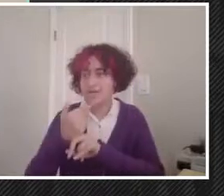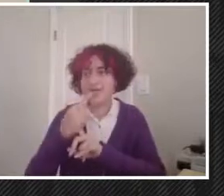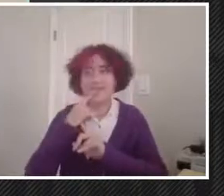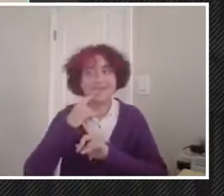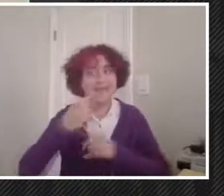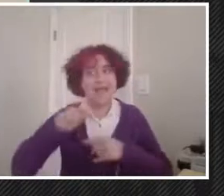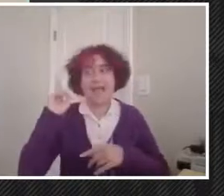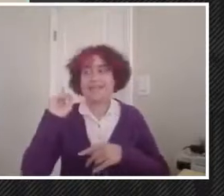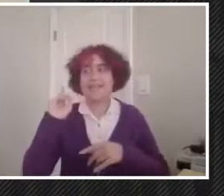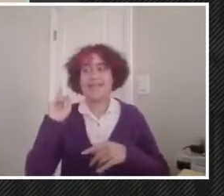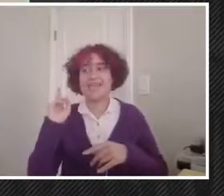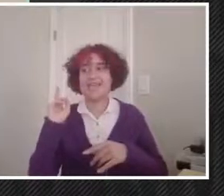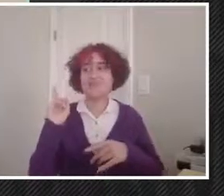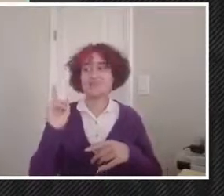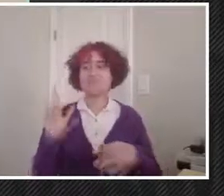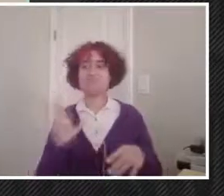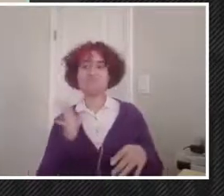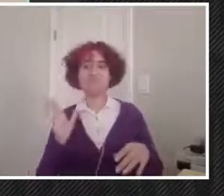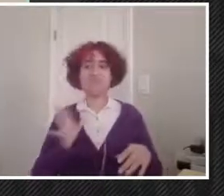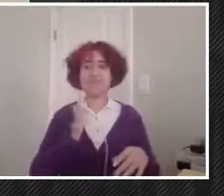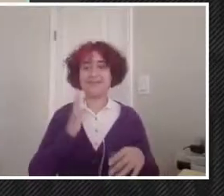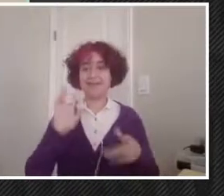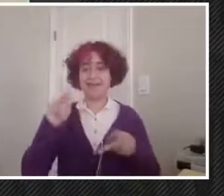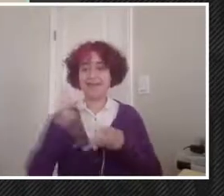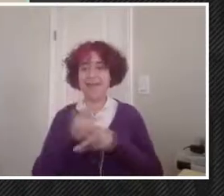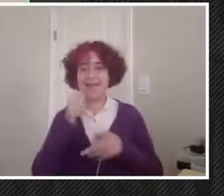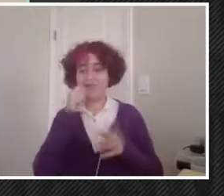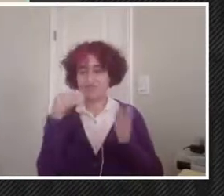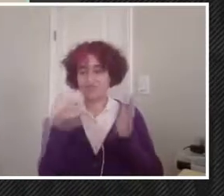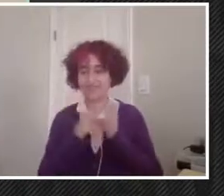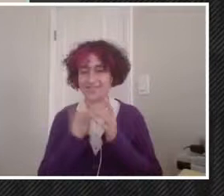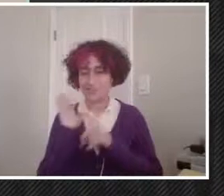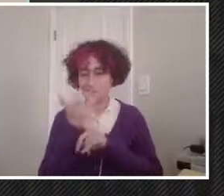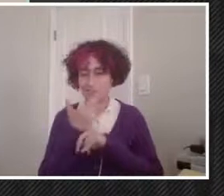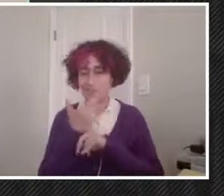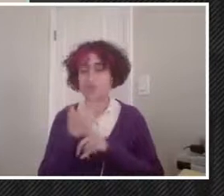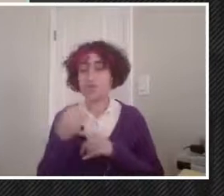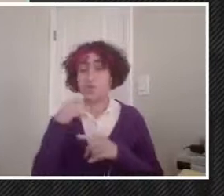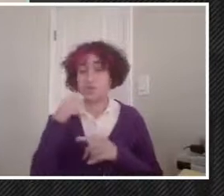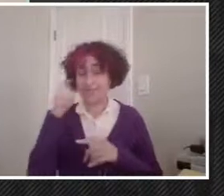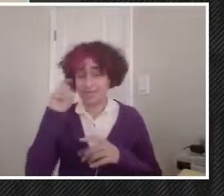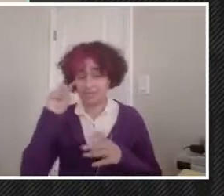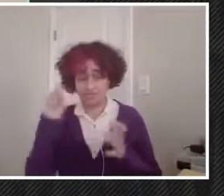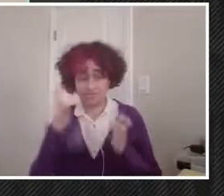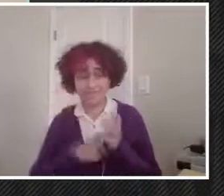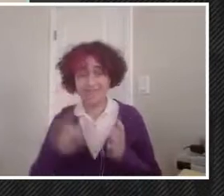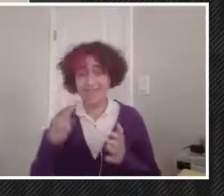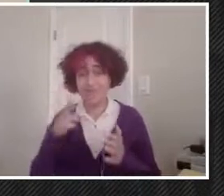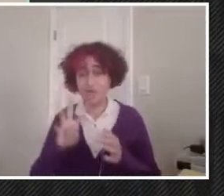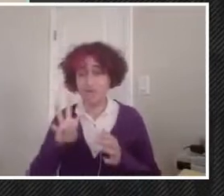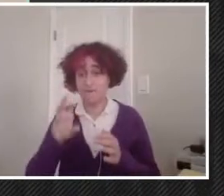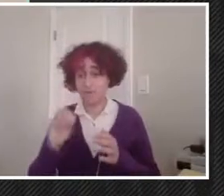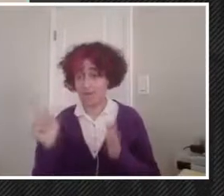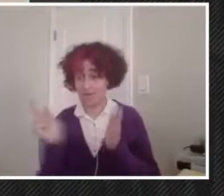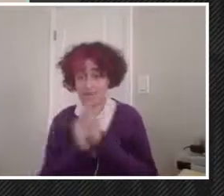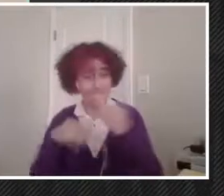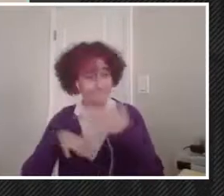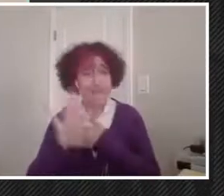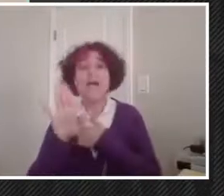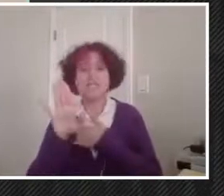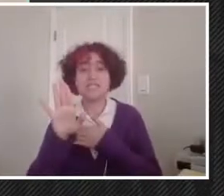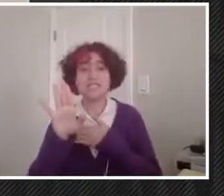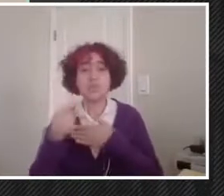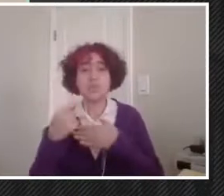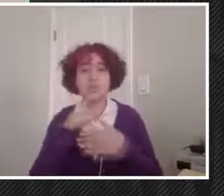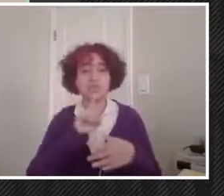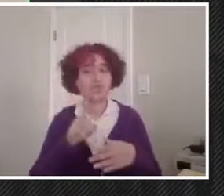it's really important for us to recognize that H.R. 40 has to get through. We have to make sure that every state legislature also, because every state has been involved in